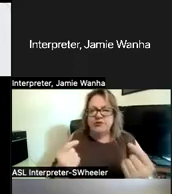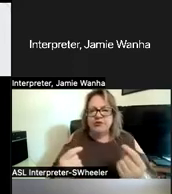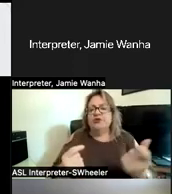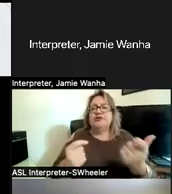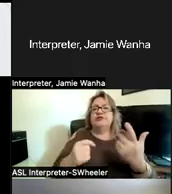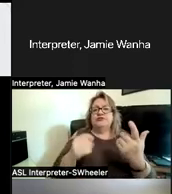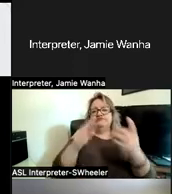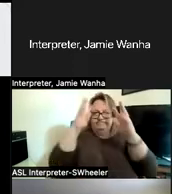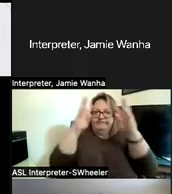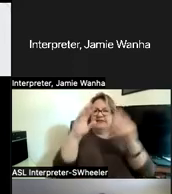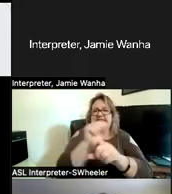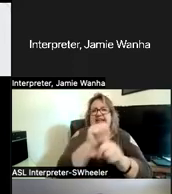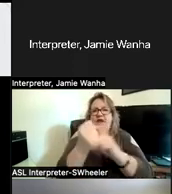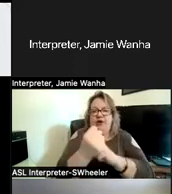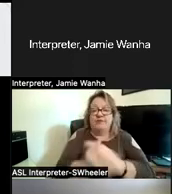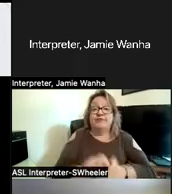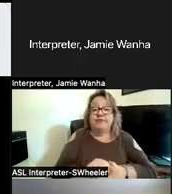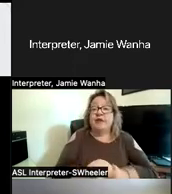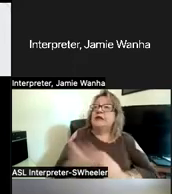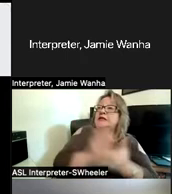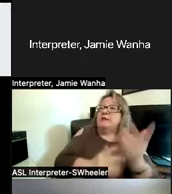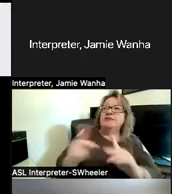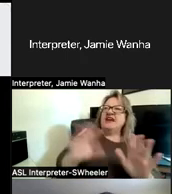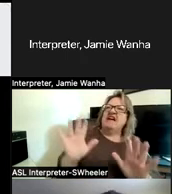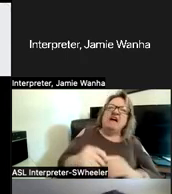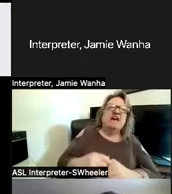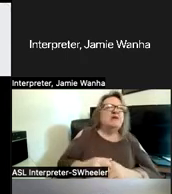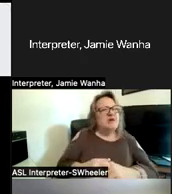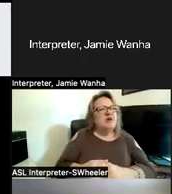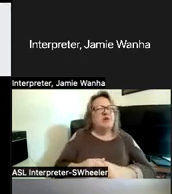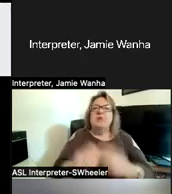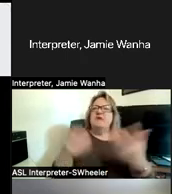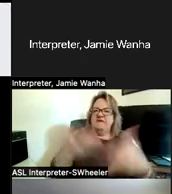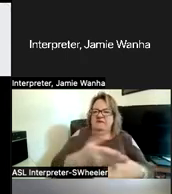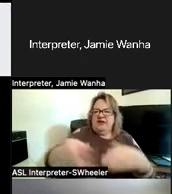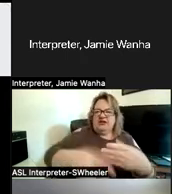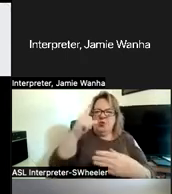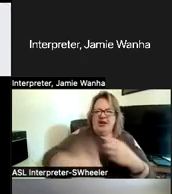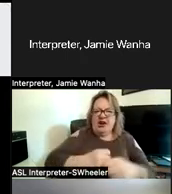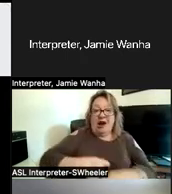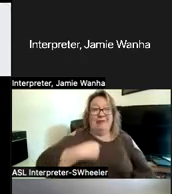scenario. Some people believe that we are going to make it this in 1 year. I told them, no, this will take much